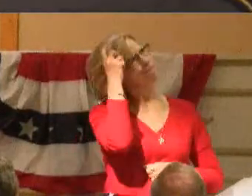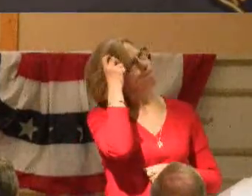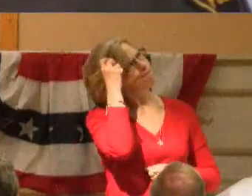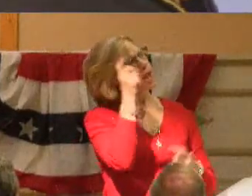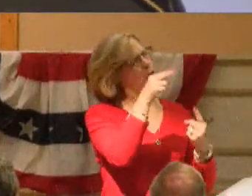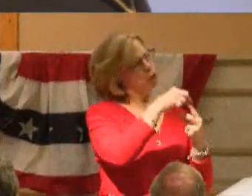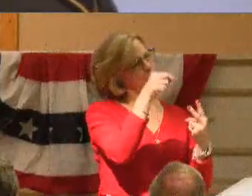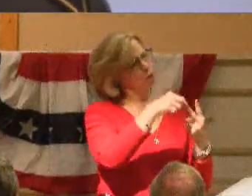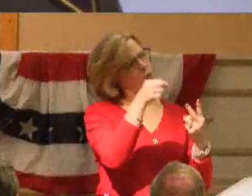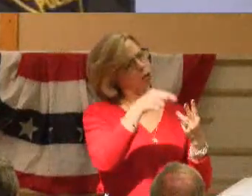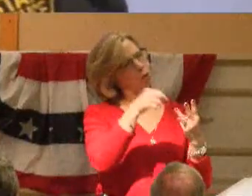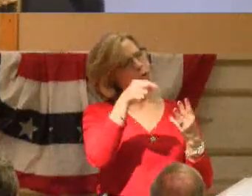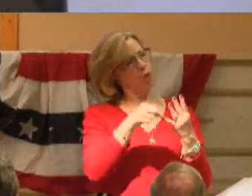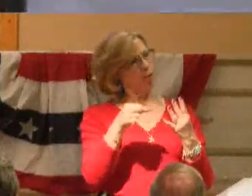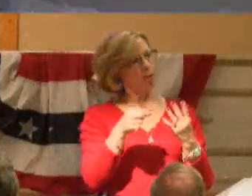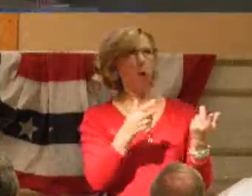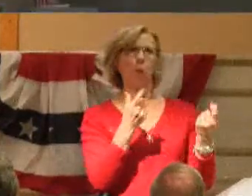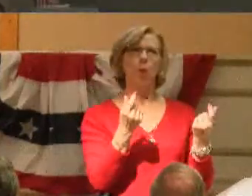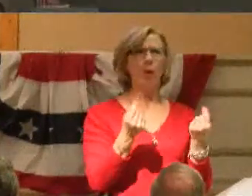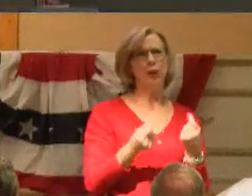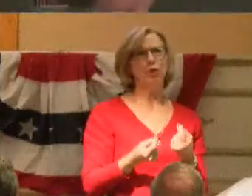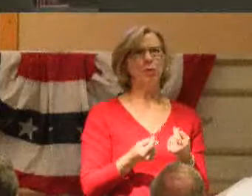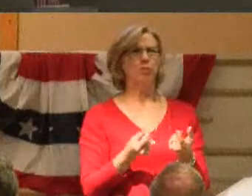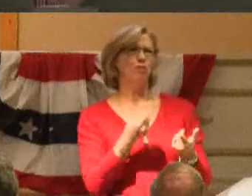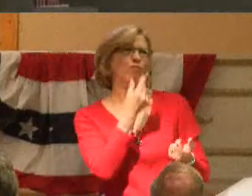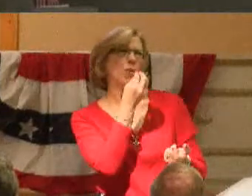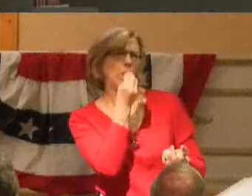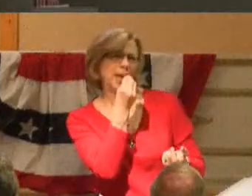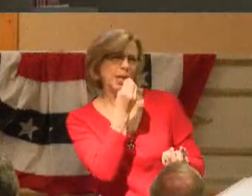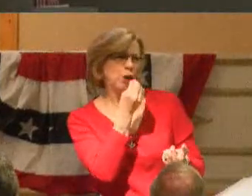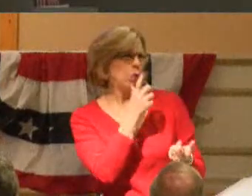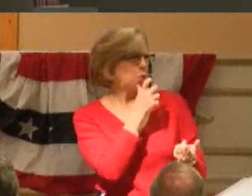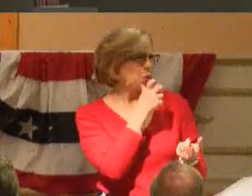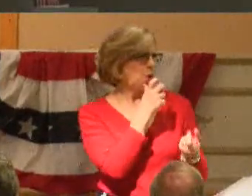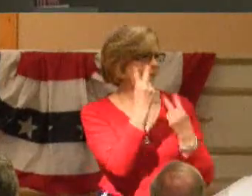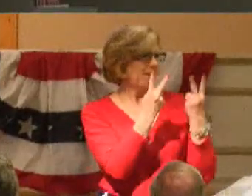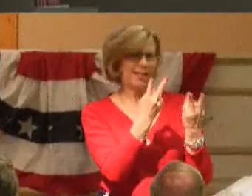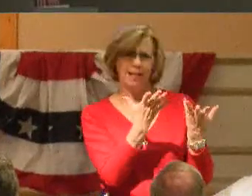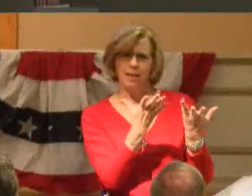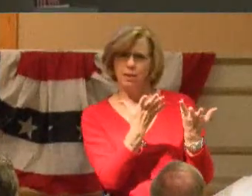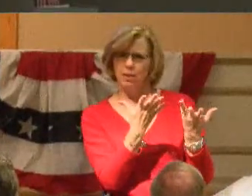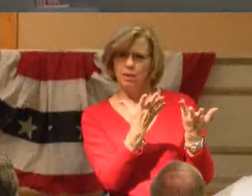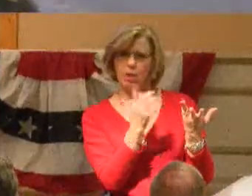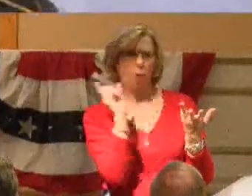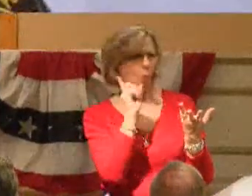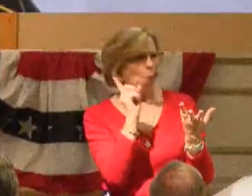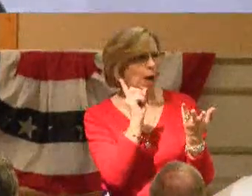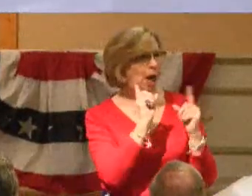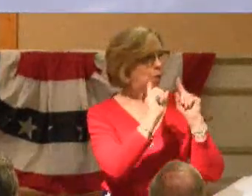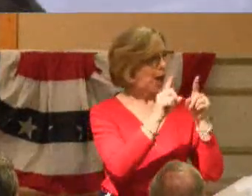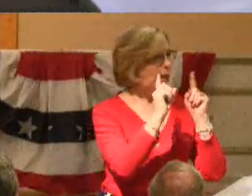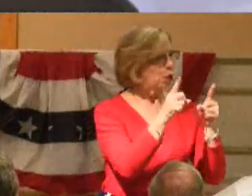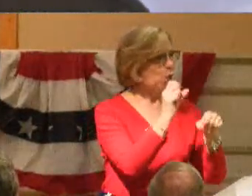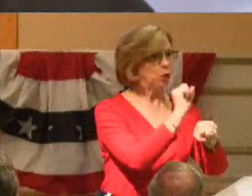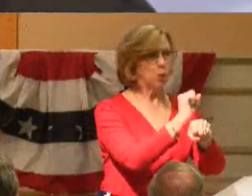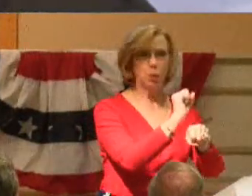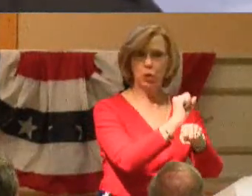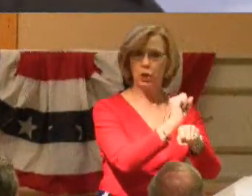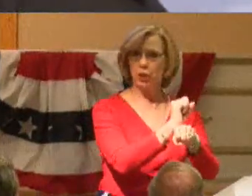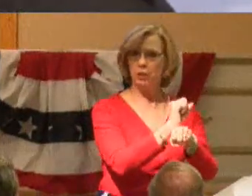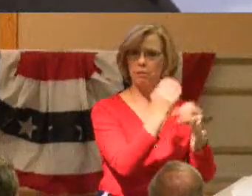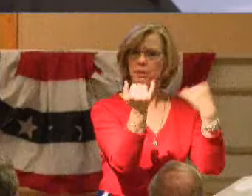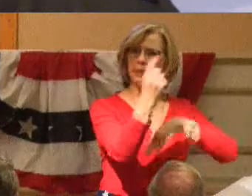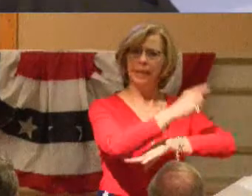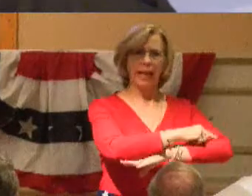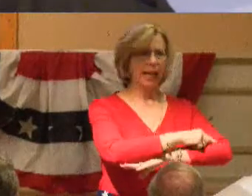do today? What will I eat today? Who will I go visit today? where could I go to work